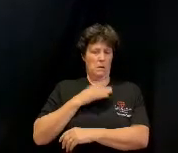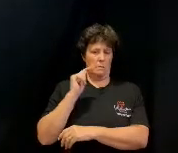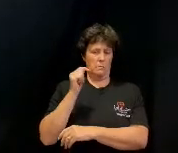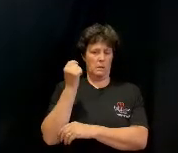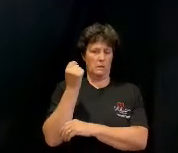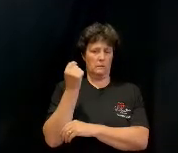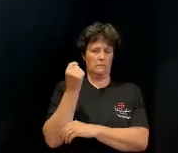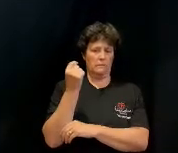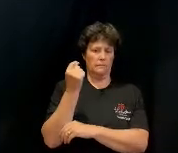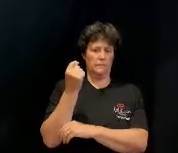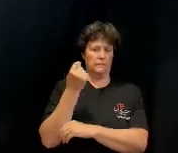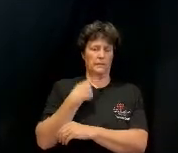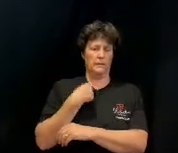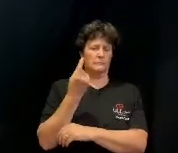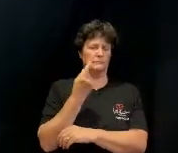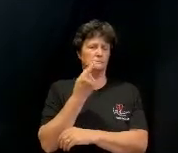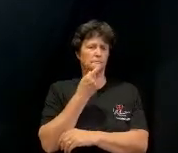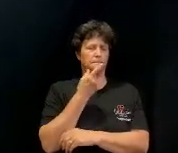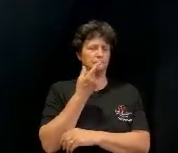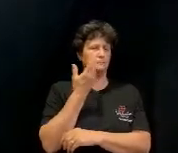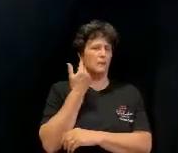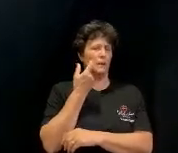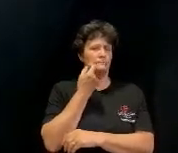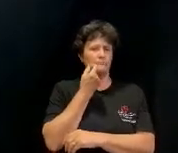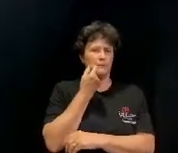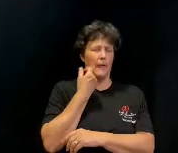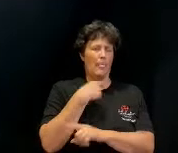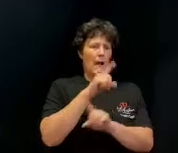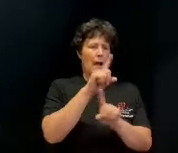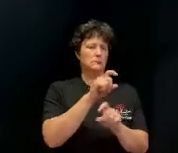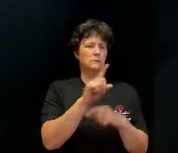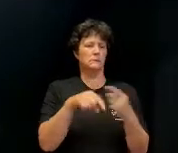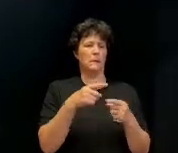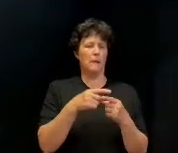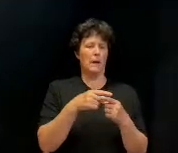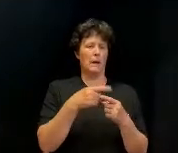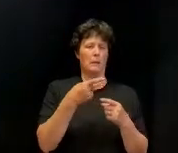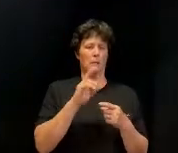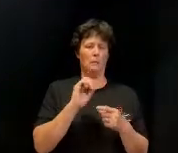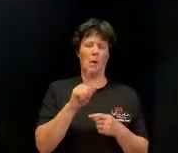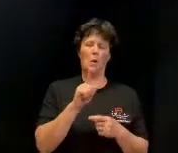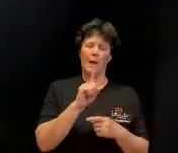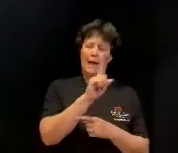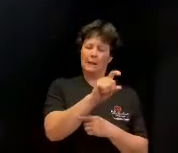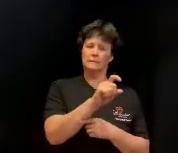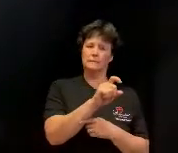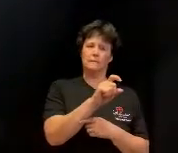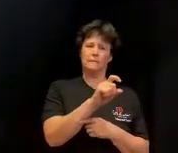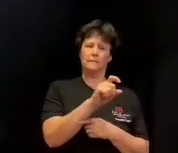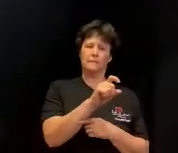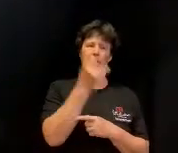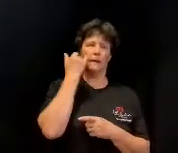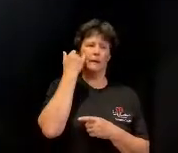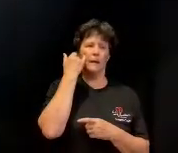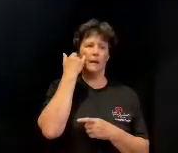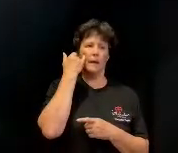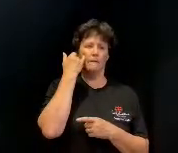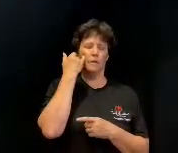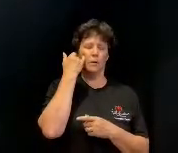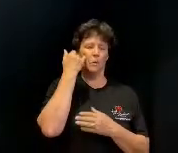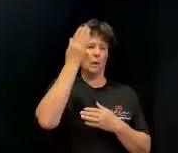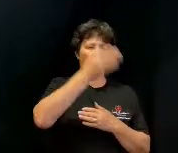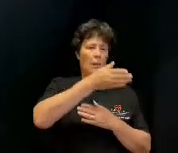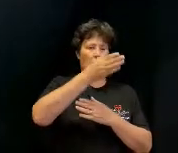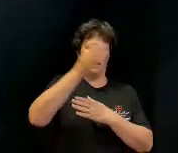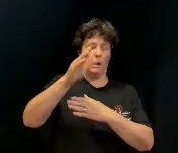Someone asked me recently about this, and they said, you know, and we was in a conversation about some things, and I said, you know, if you line 10 people up on